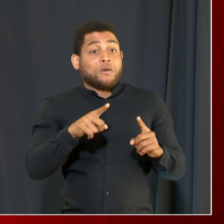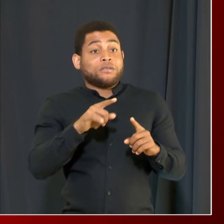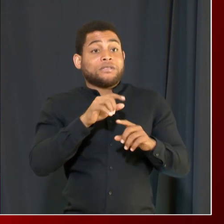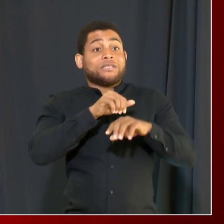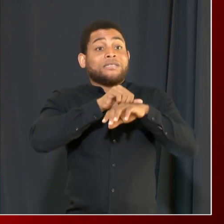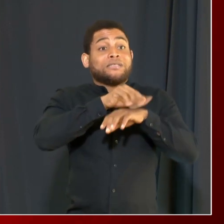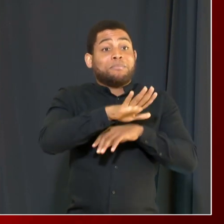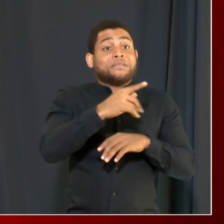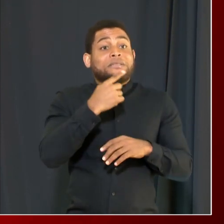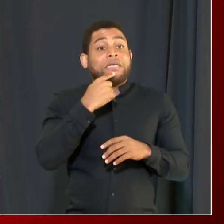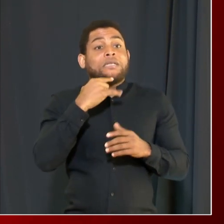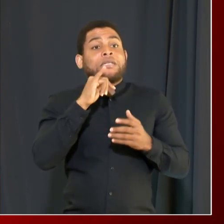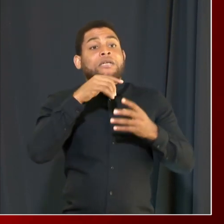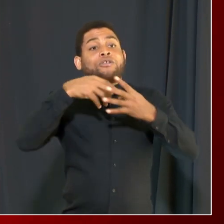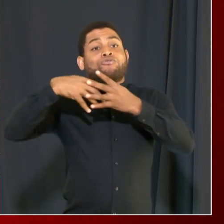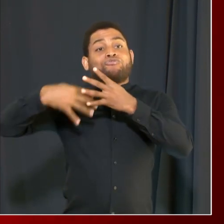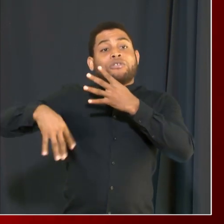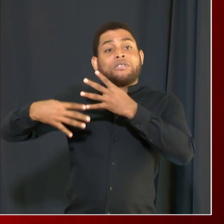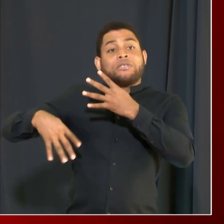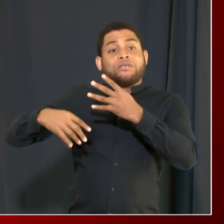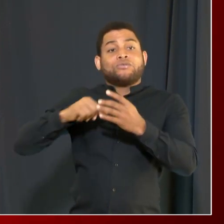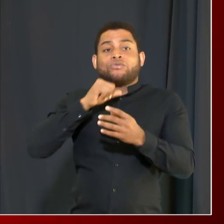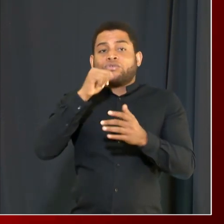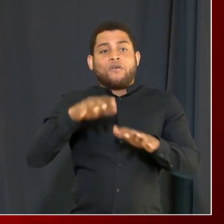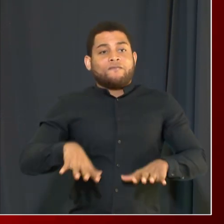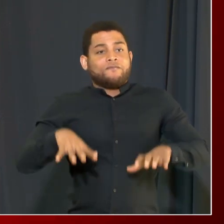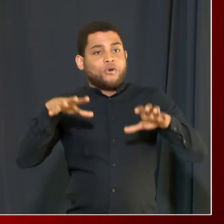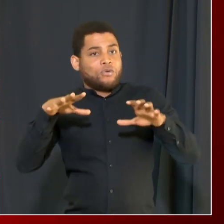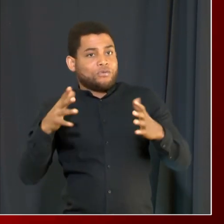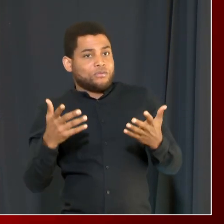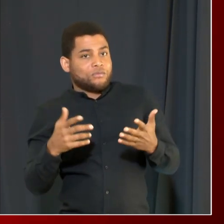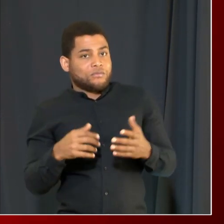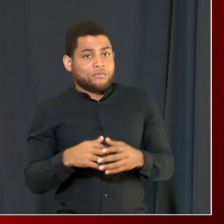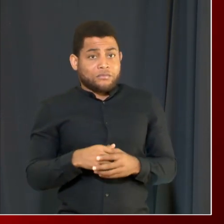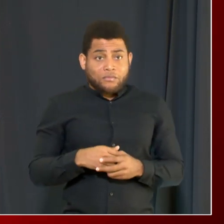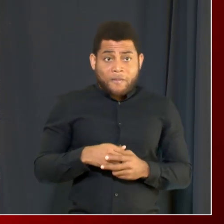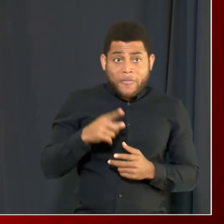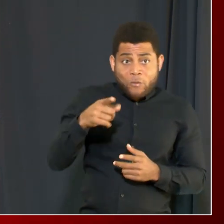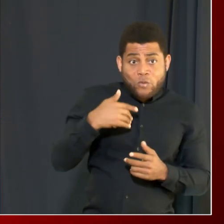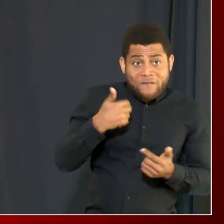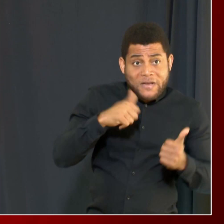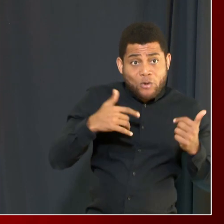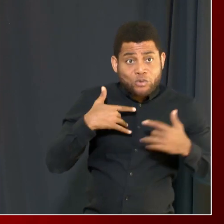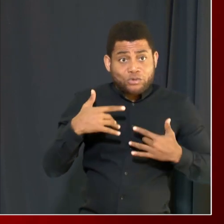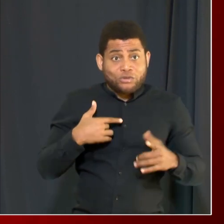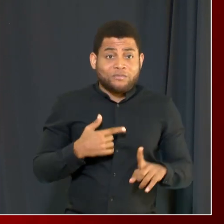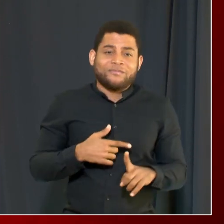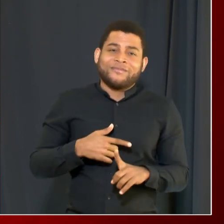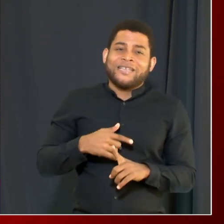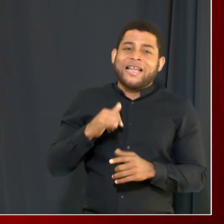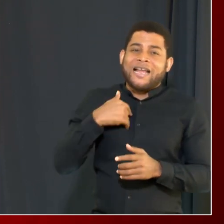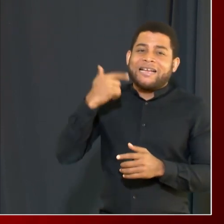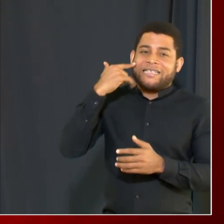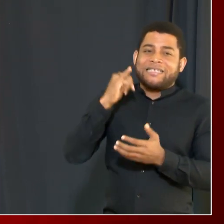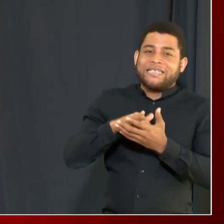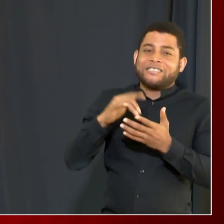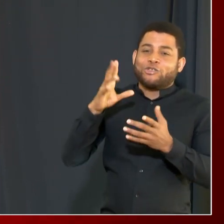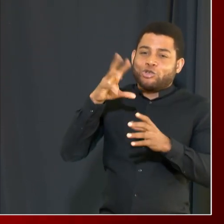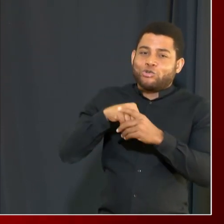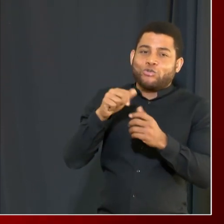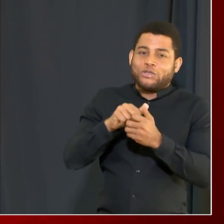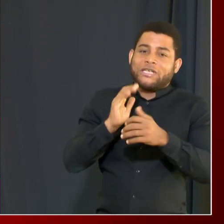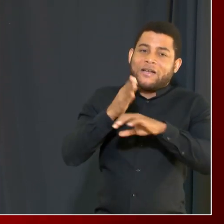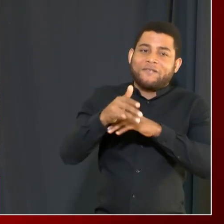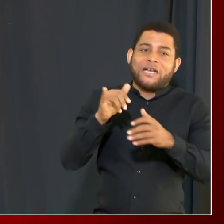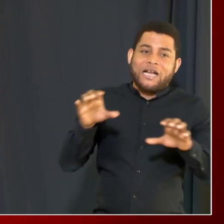a leak, not flooding. Do you have any concerns there? I think that was all part of the after-action review. Any message you would have